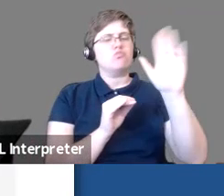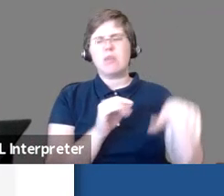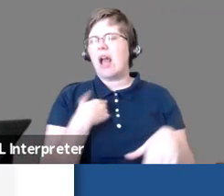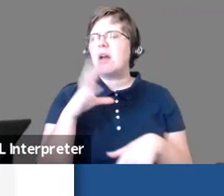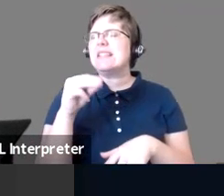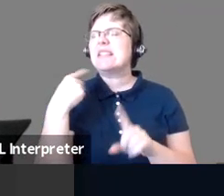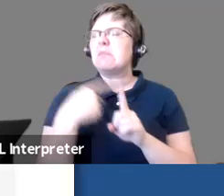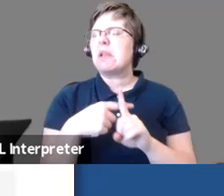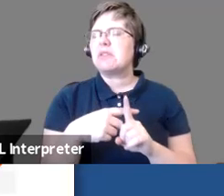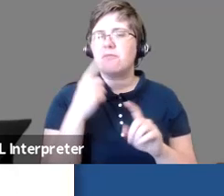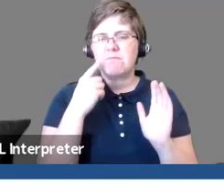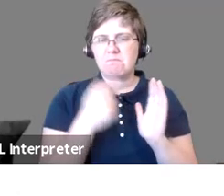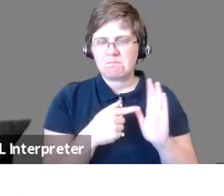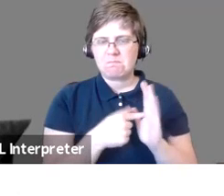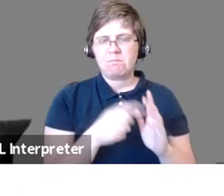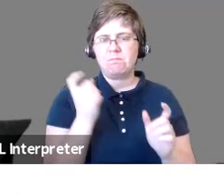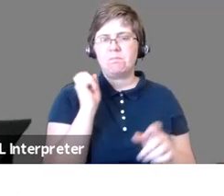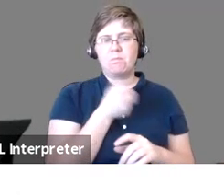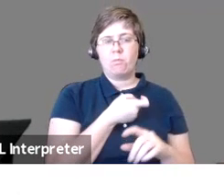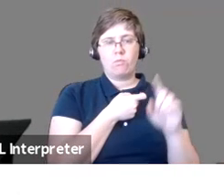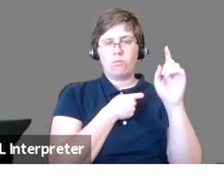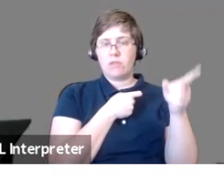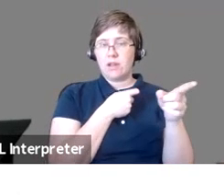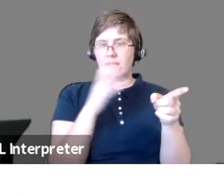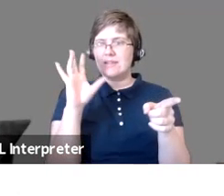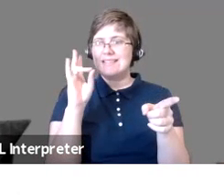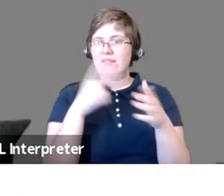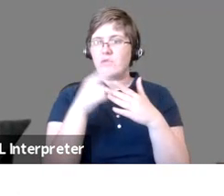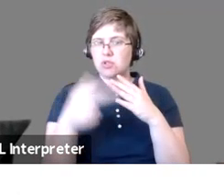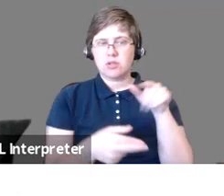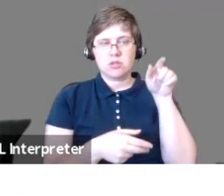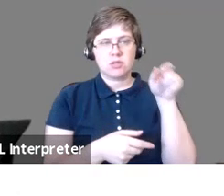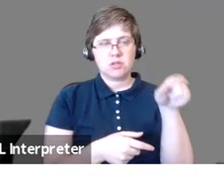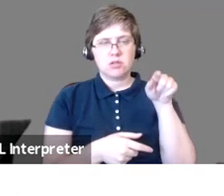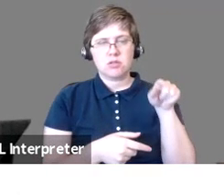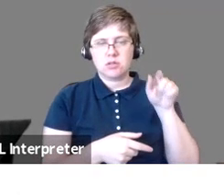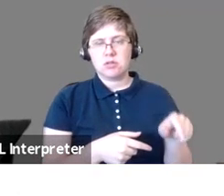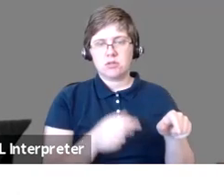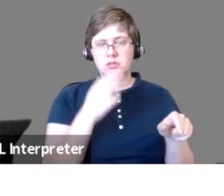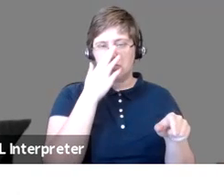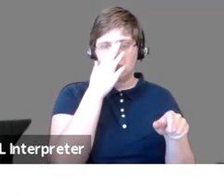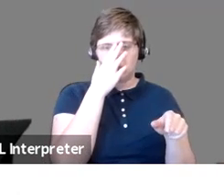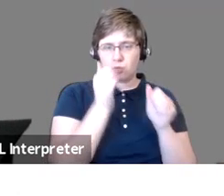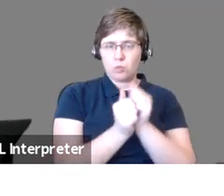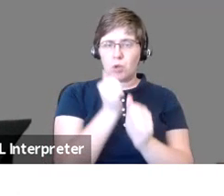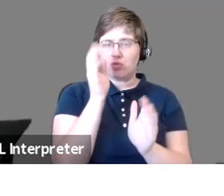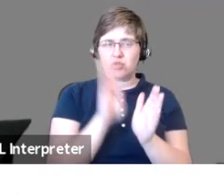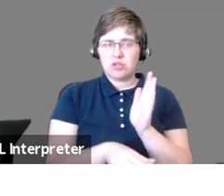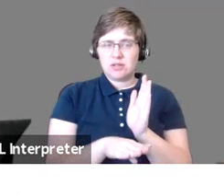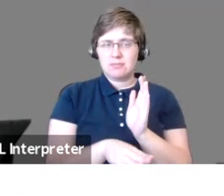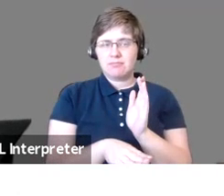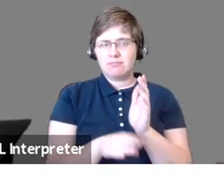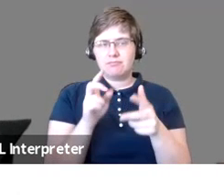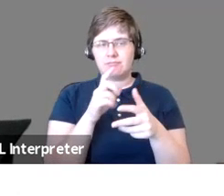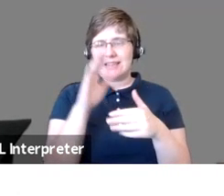better. We'll submit. We get 7 results that is, with the cheapest being least expensive being